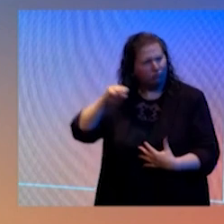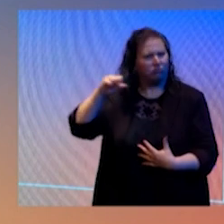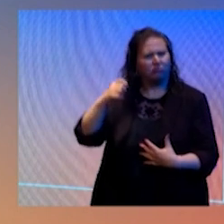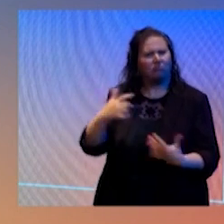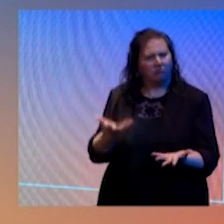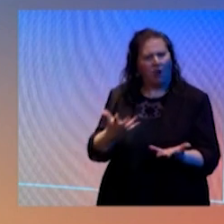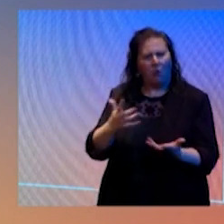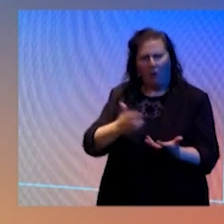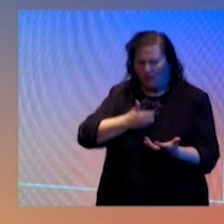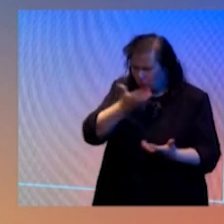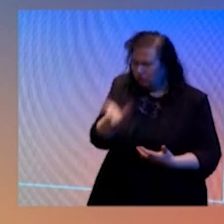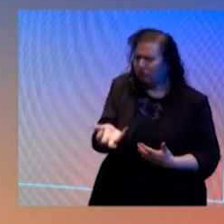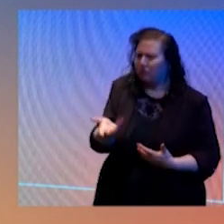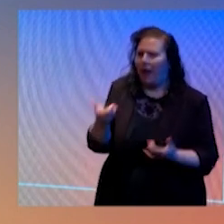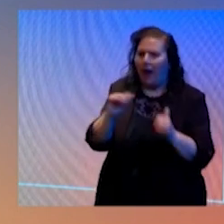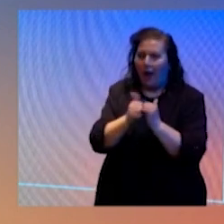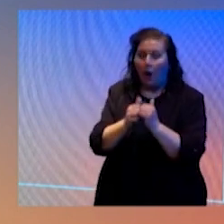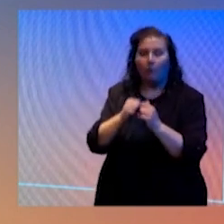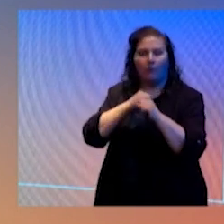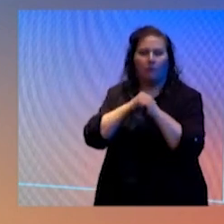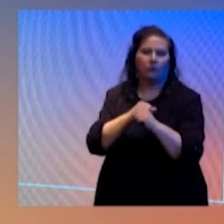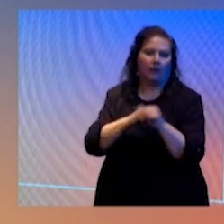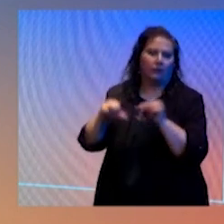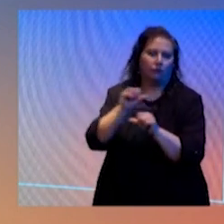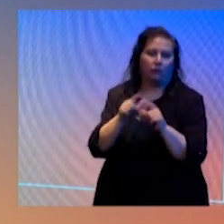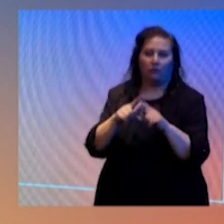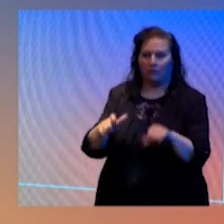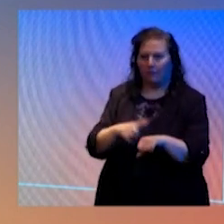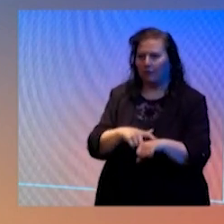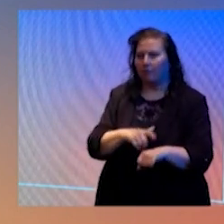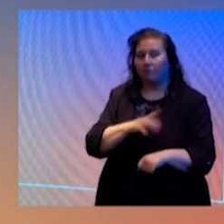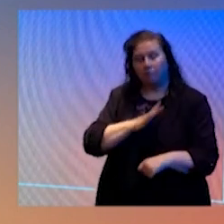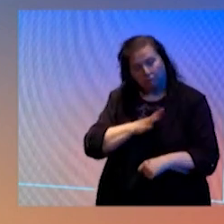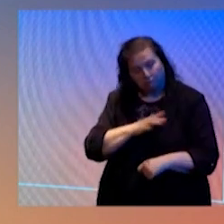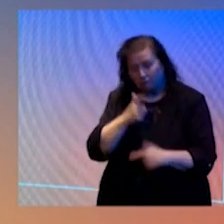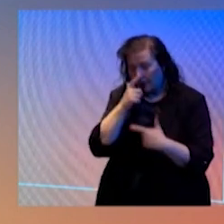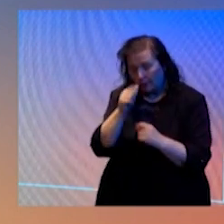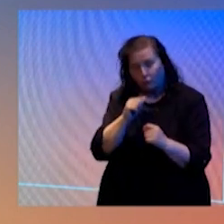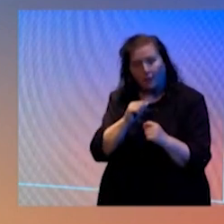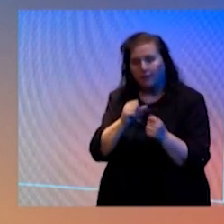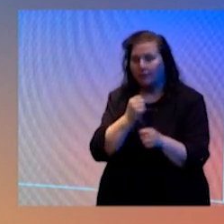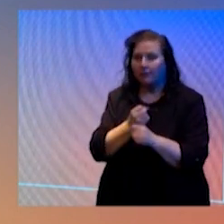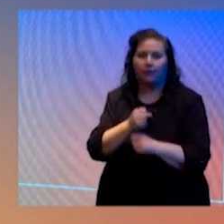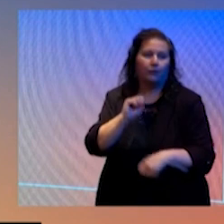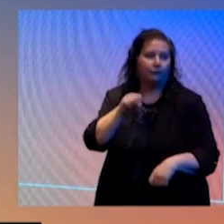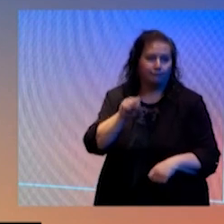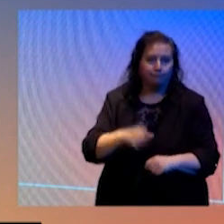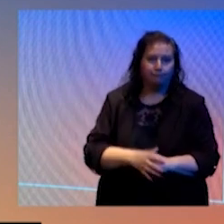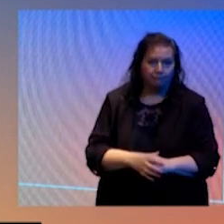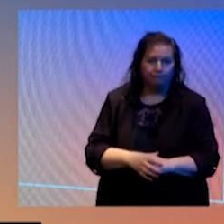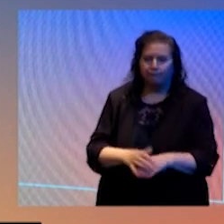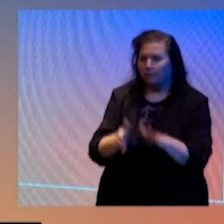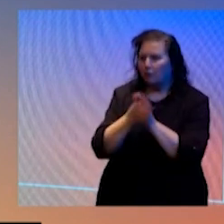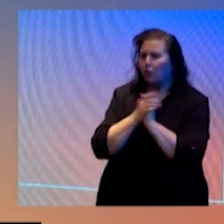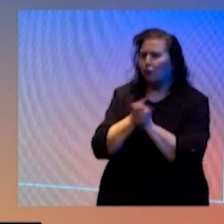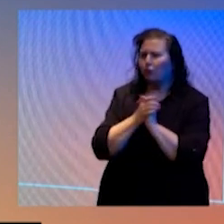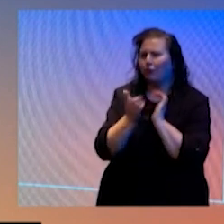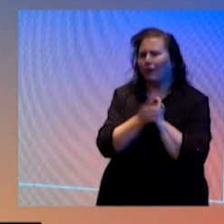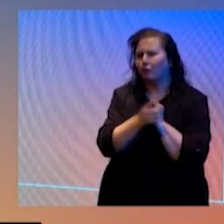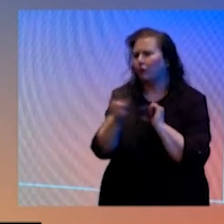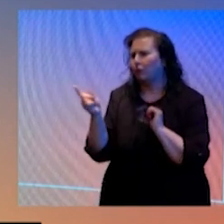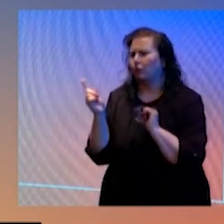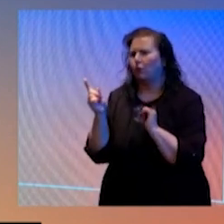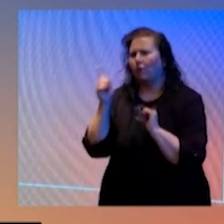making sure that we protect the rights of other students as well. And it's been an interesting year, a challenging year, as I mentioned. But I want to congratulate all of you for